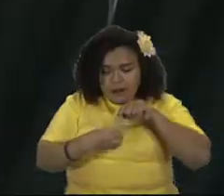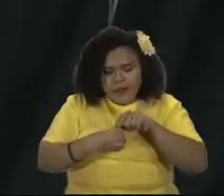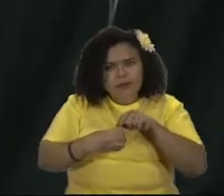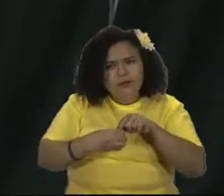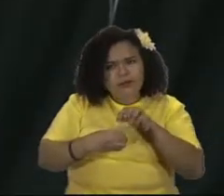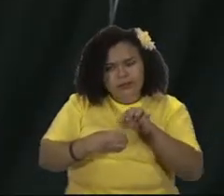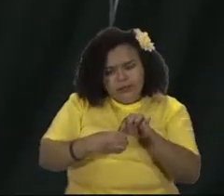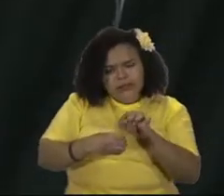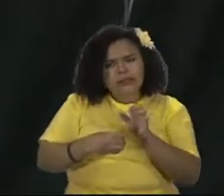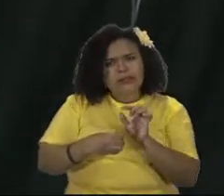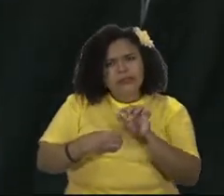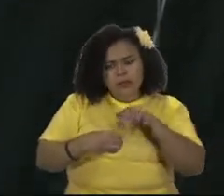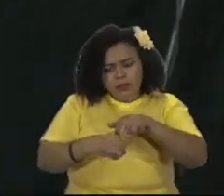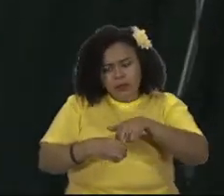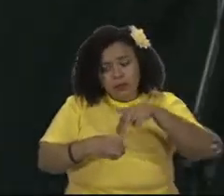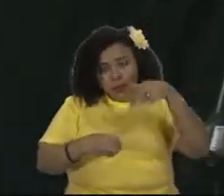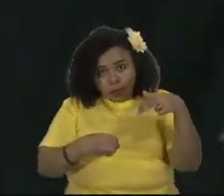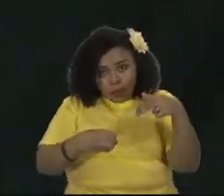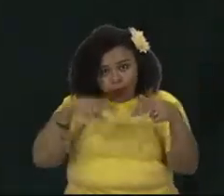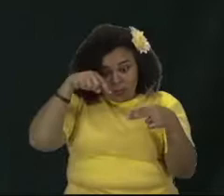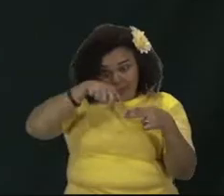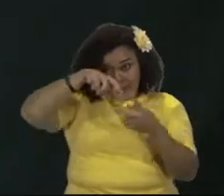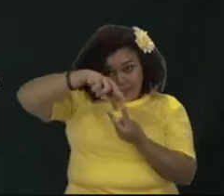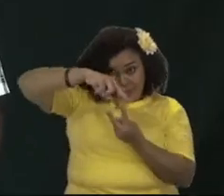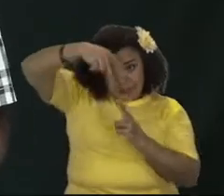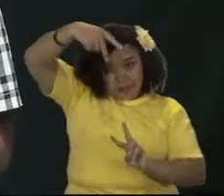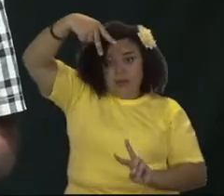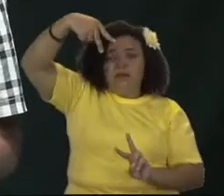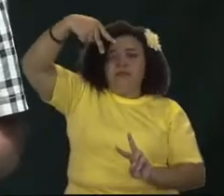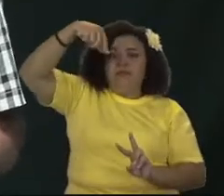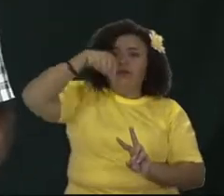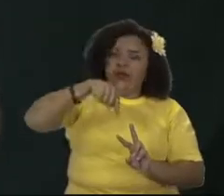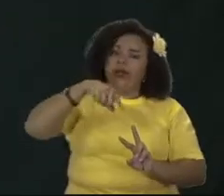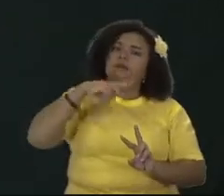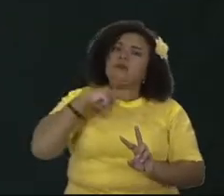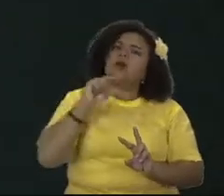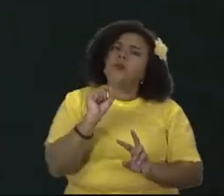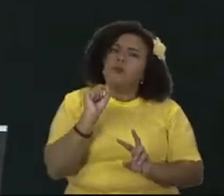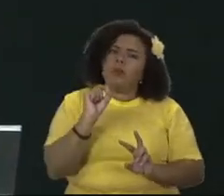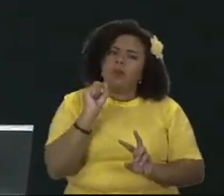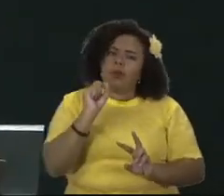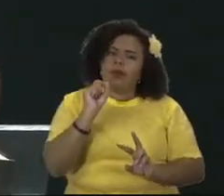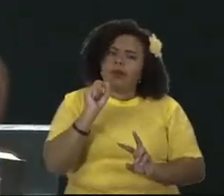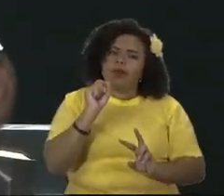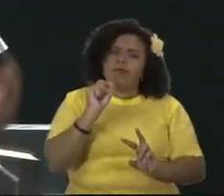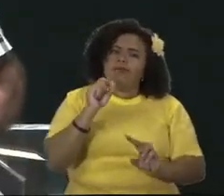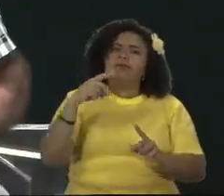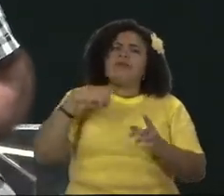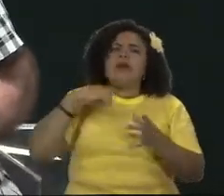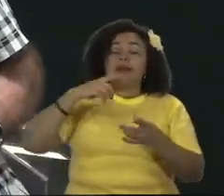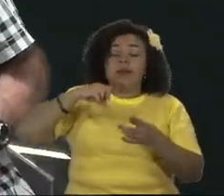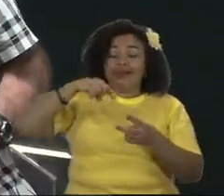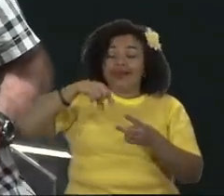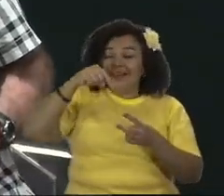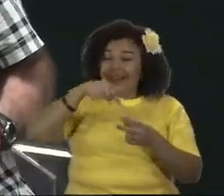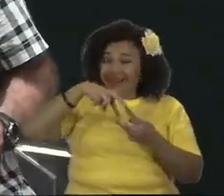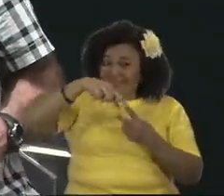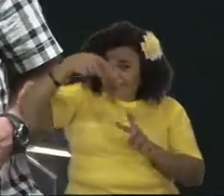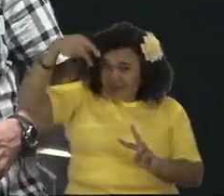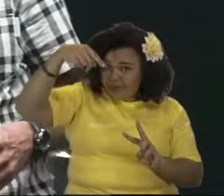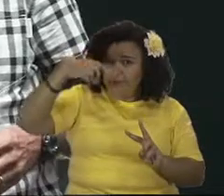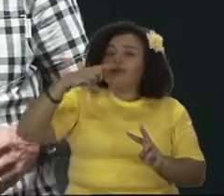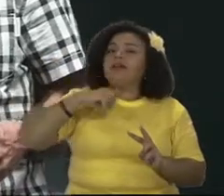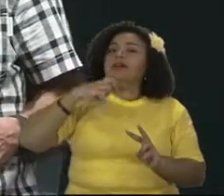is a core. Inside of it, there is the DNA. And the DNA is made of about